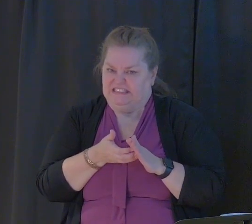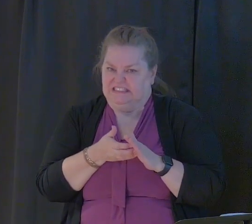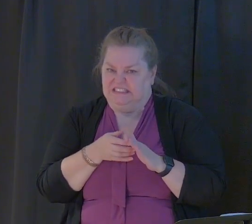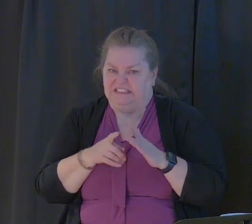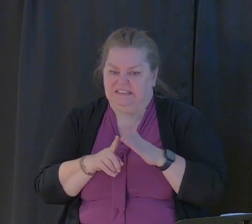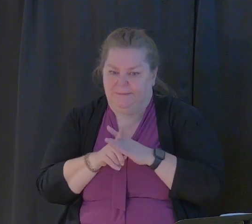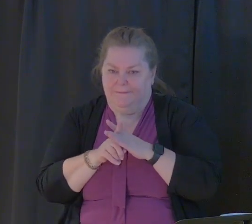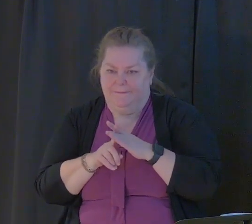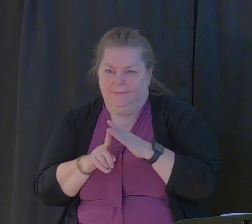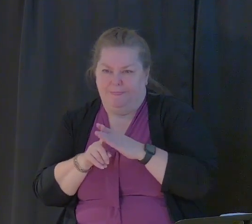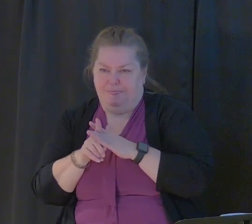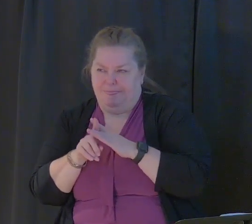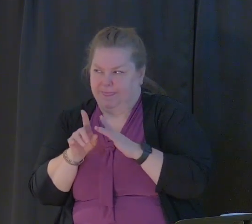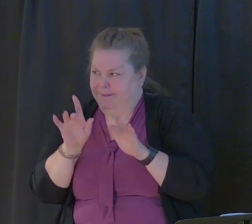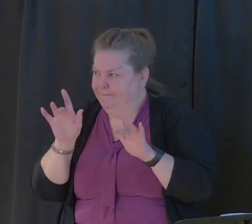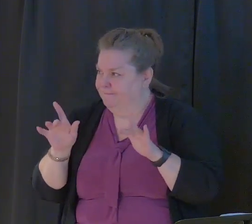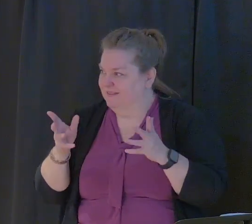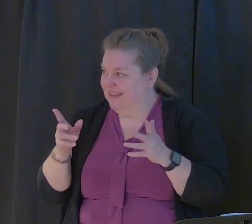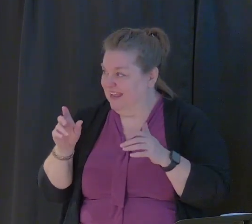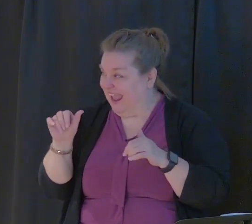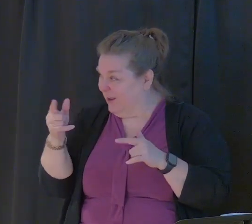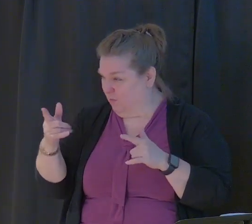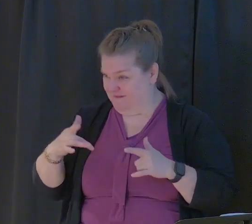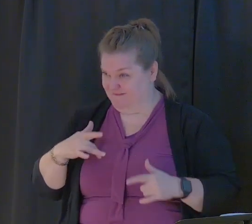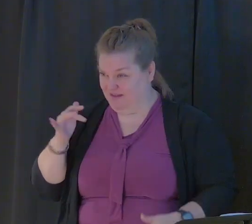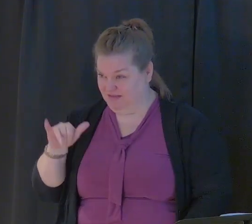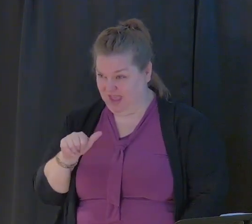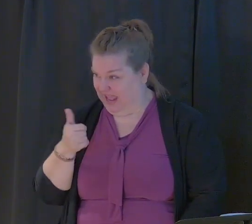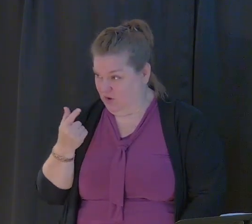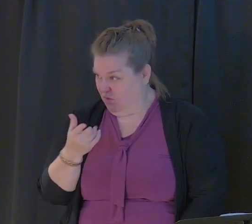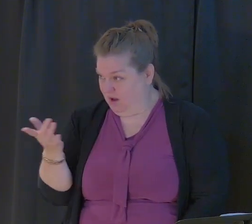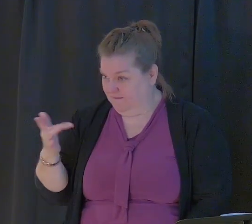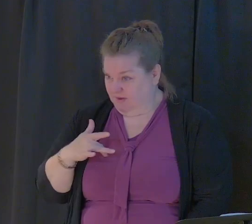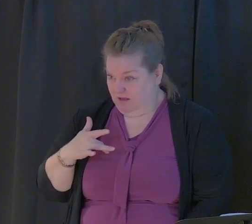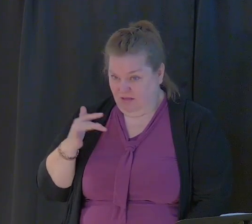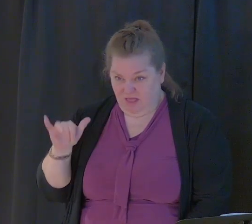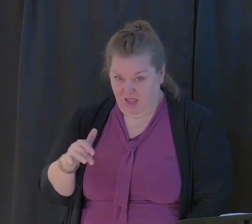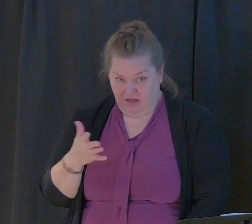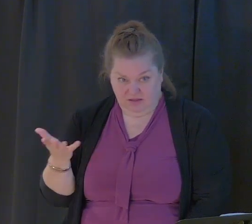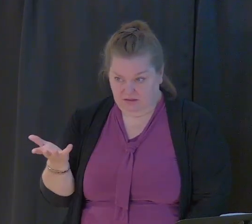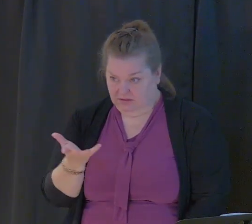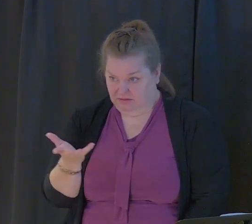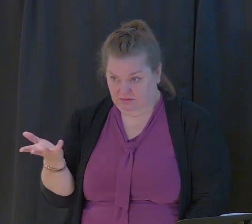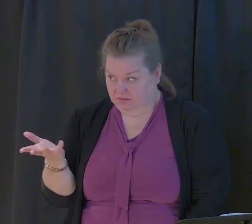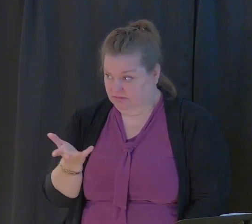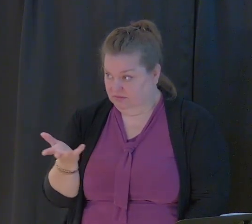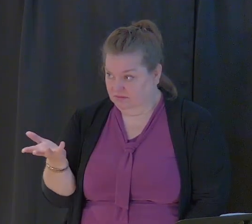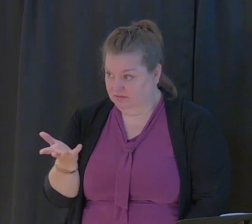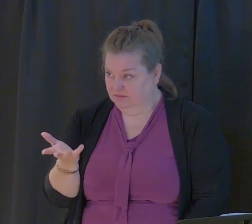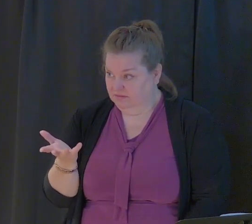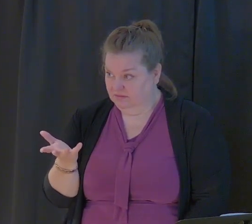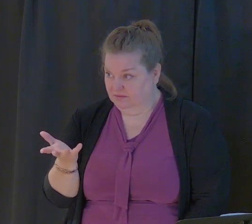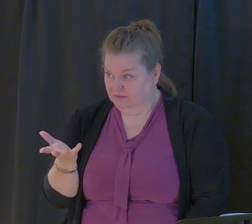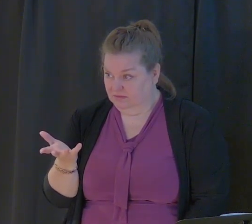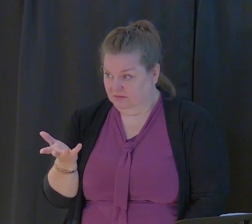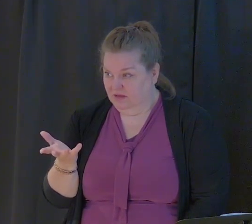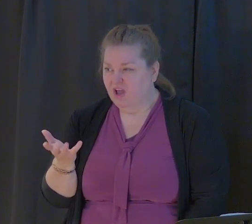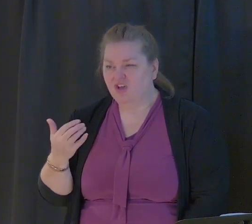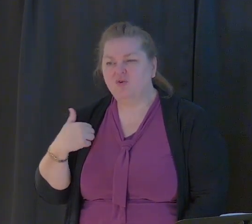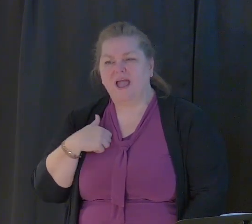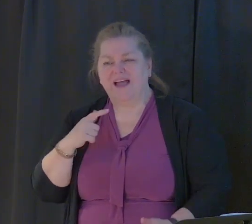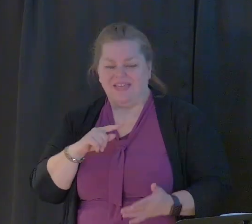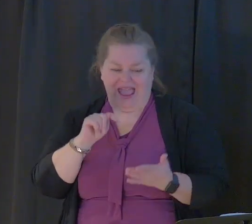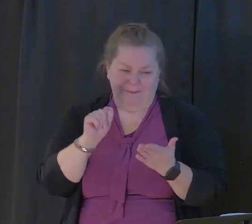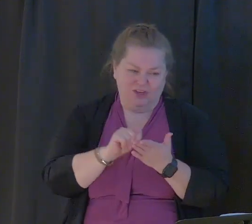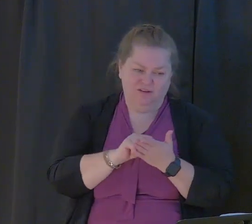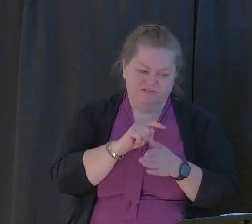Have I touched anybody here yet today and described a period, a time, maybe even